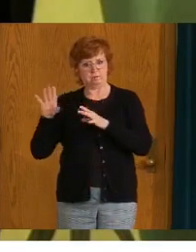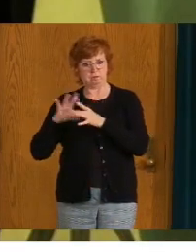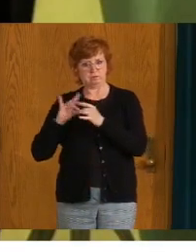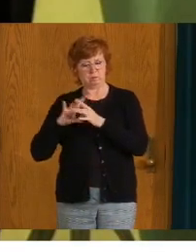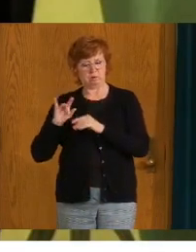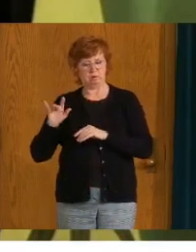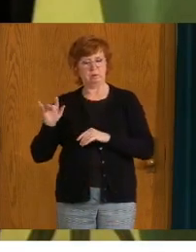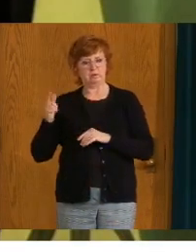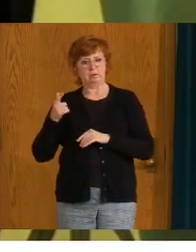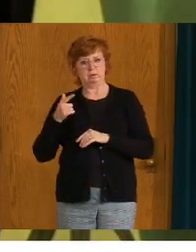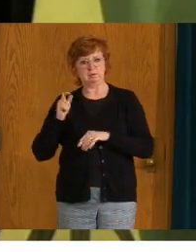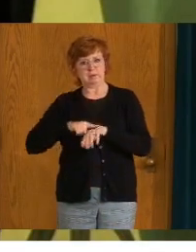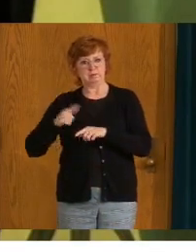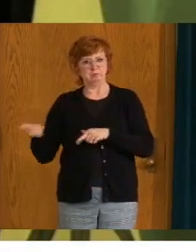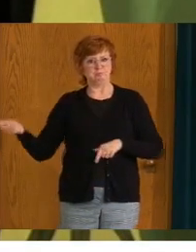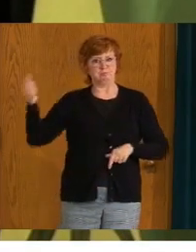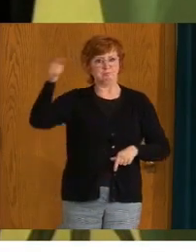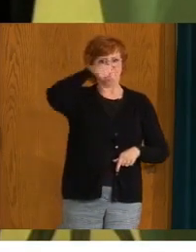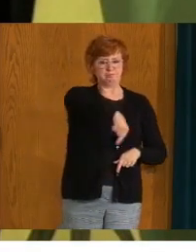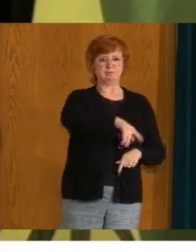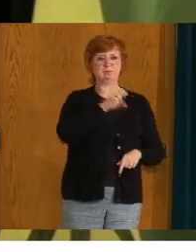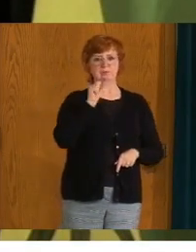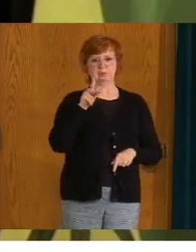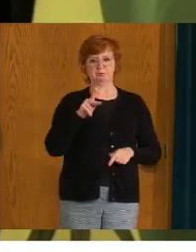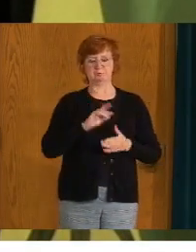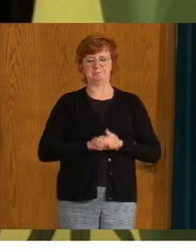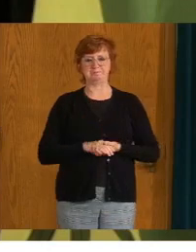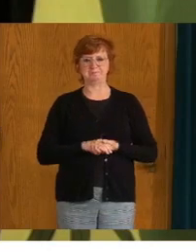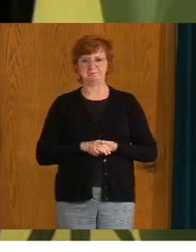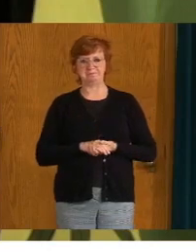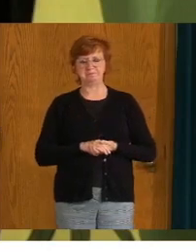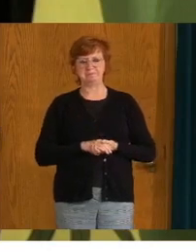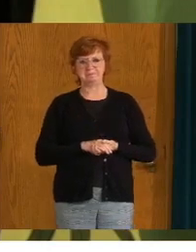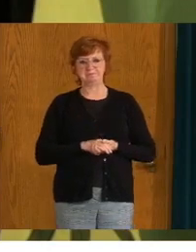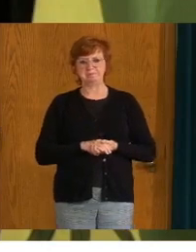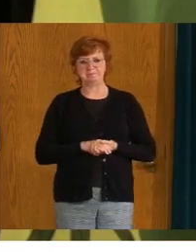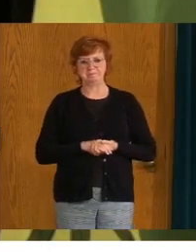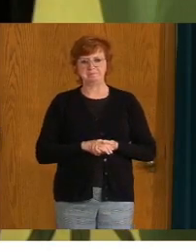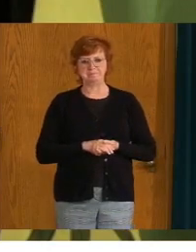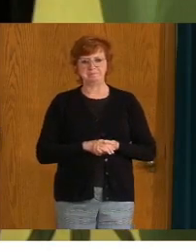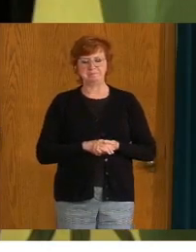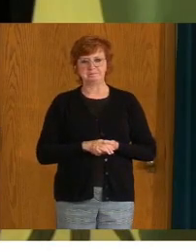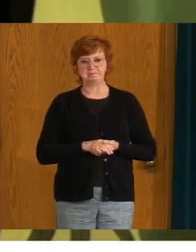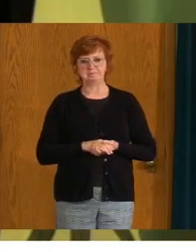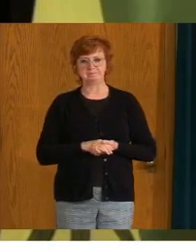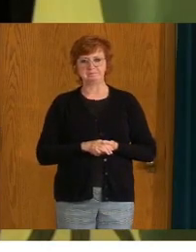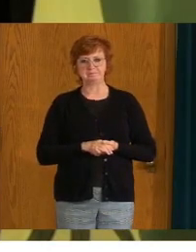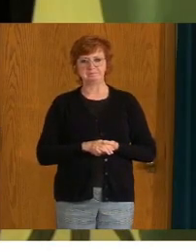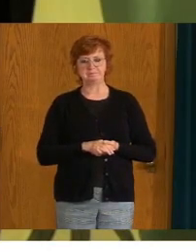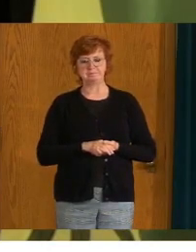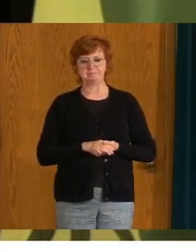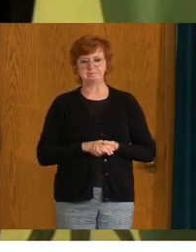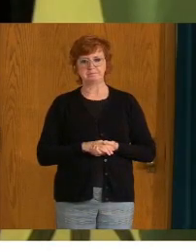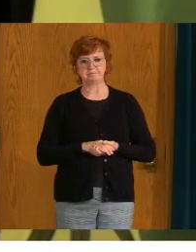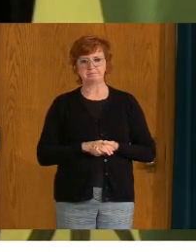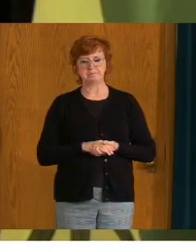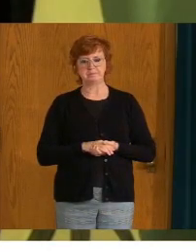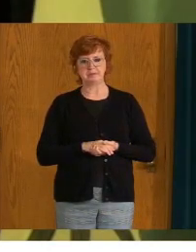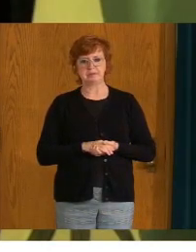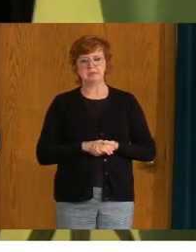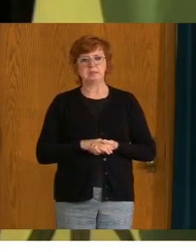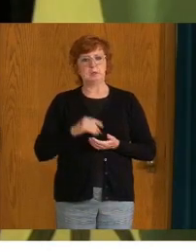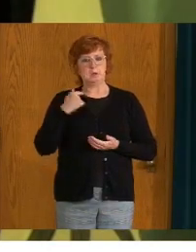So as we lead into this season, I think it's just very important for us to